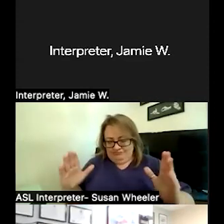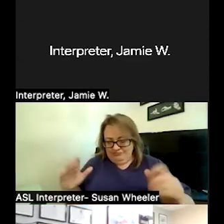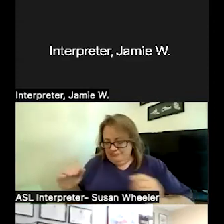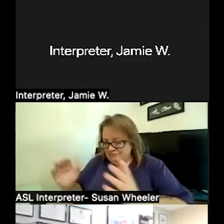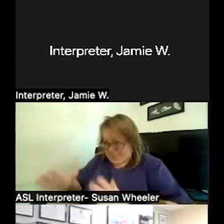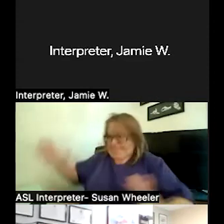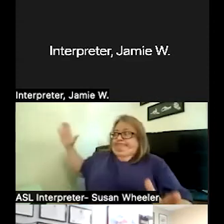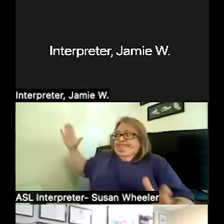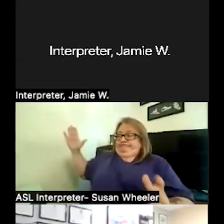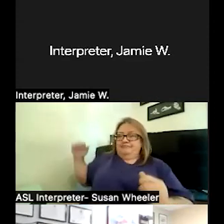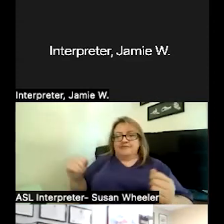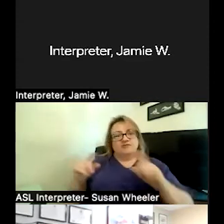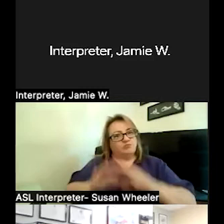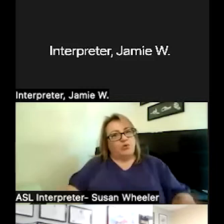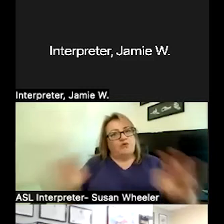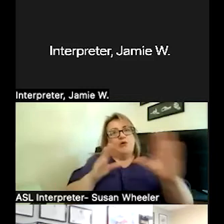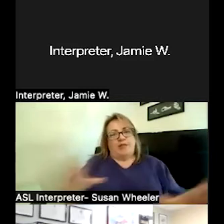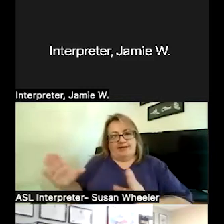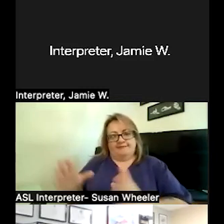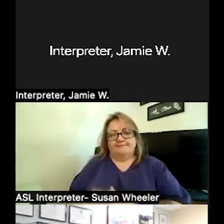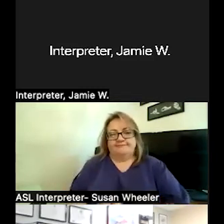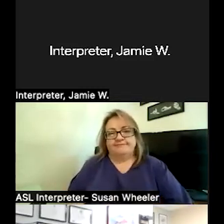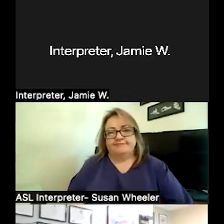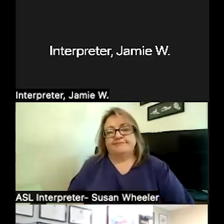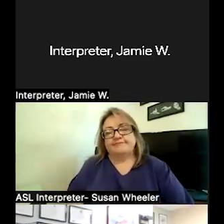for any hospital. Next, please.